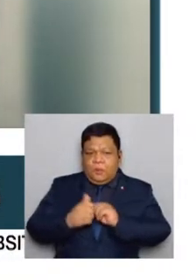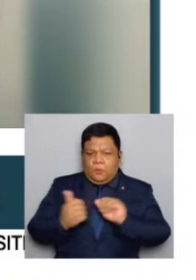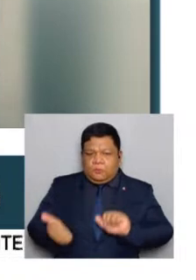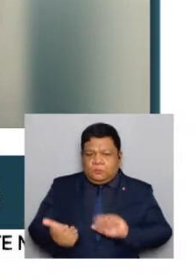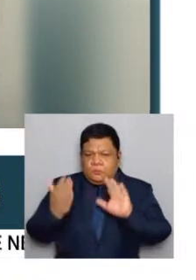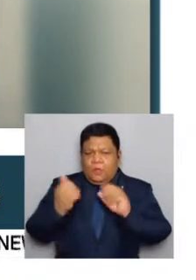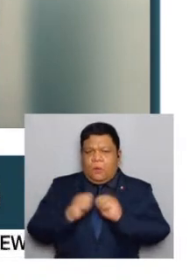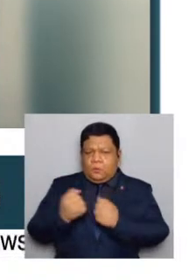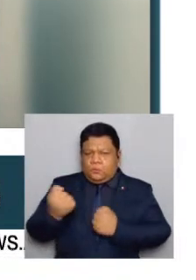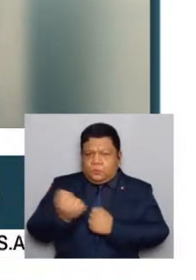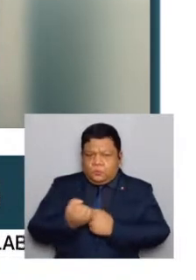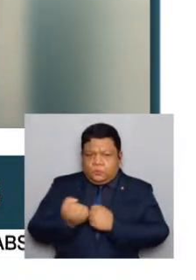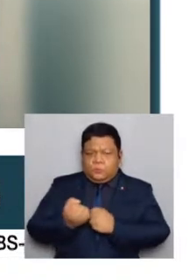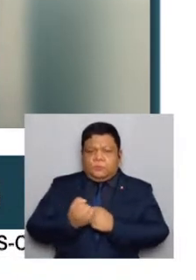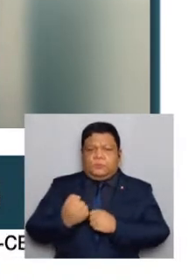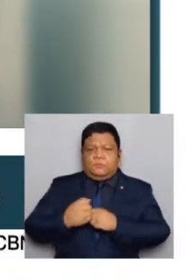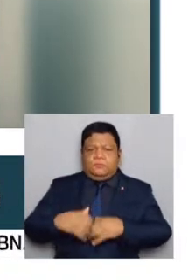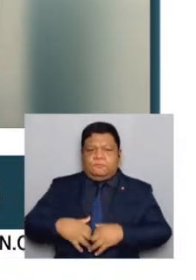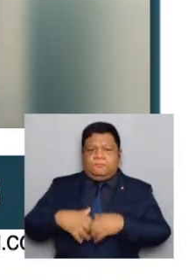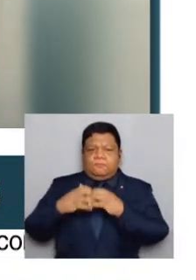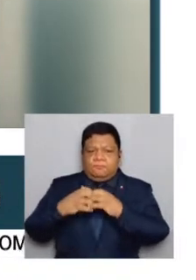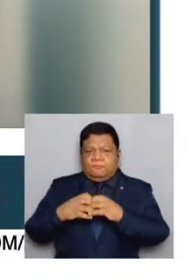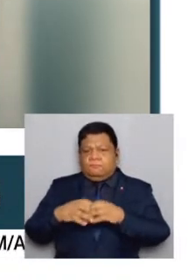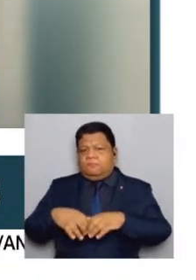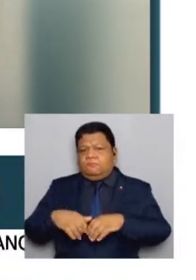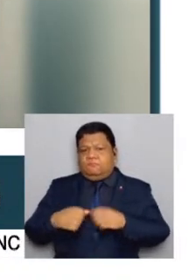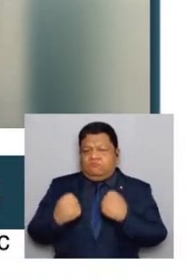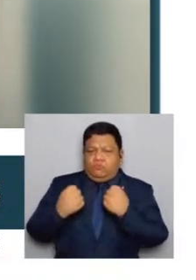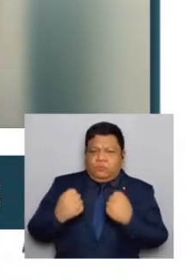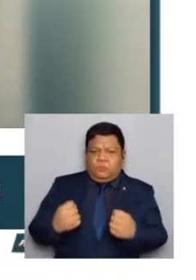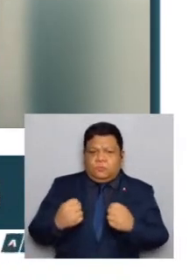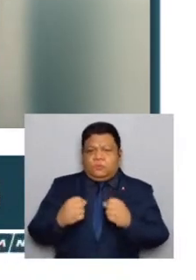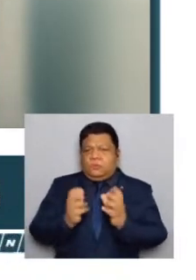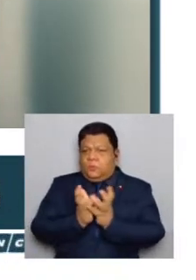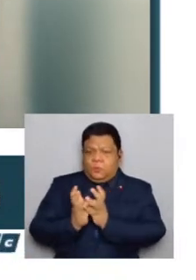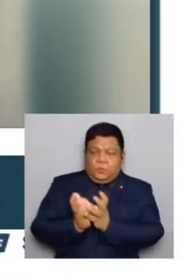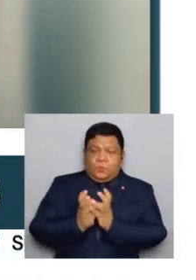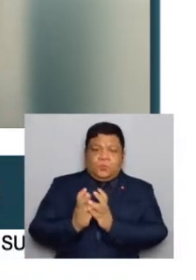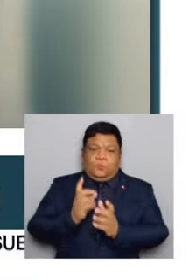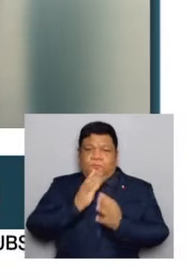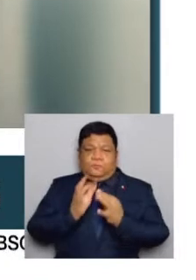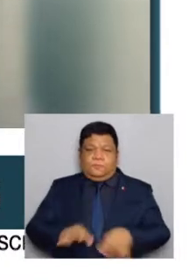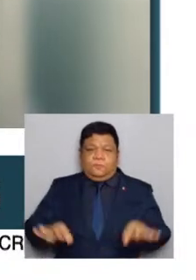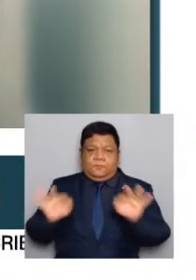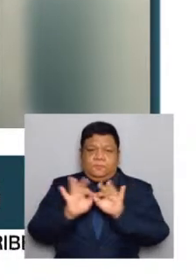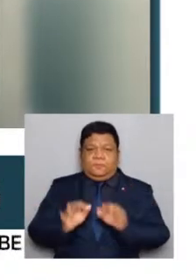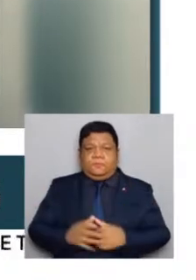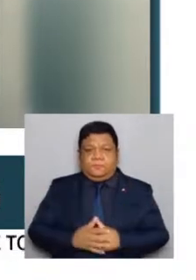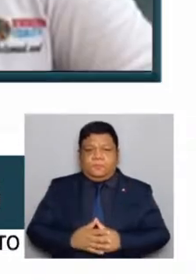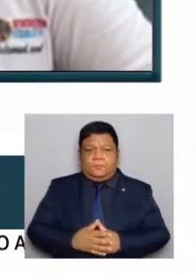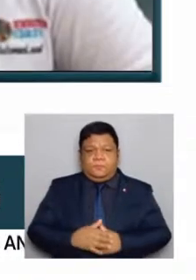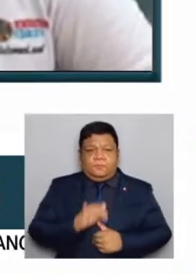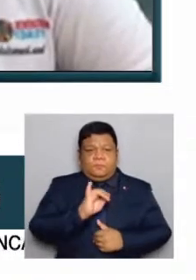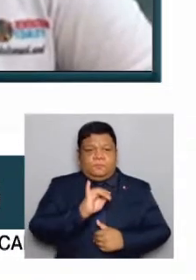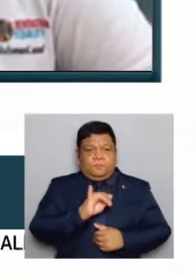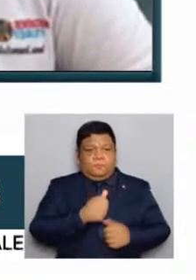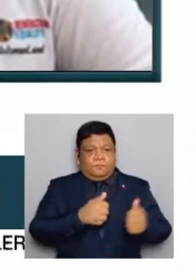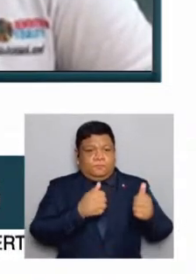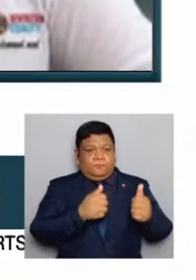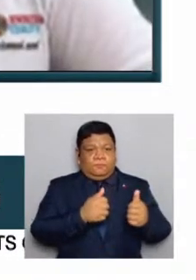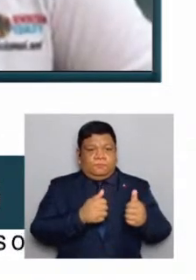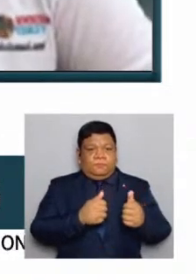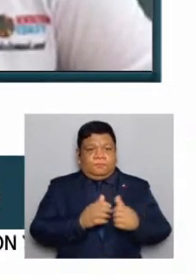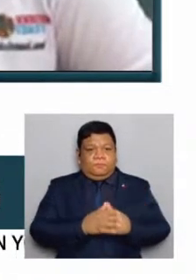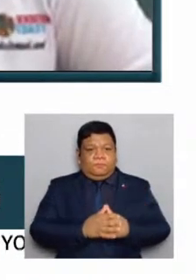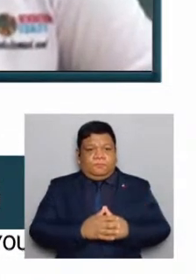them in building resilient and adaptive communities is very crucial as well. Yeah, Roslyn, can you hear me?